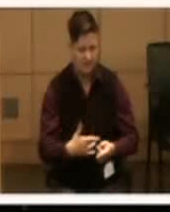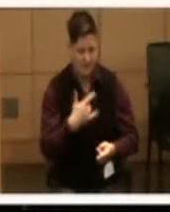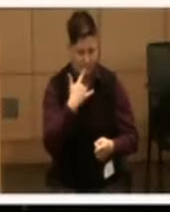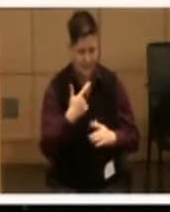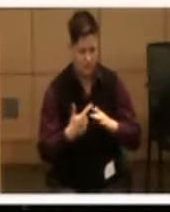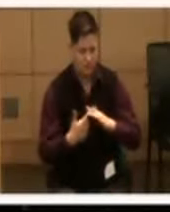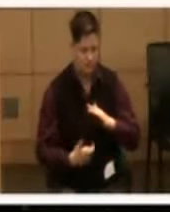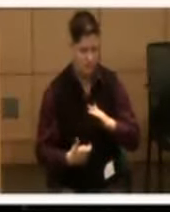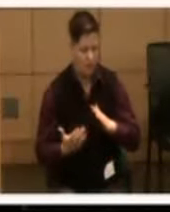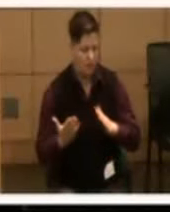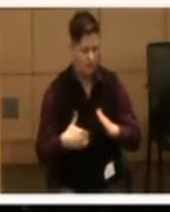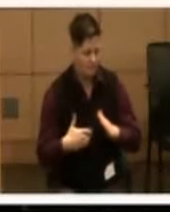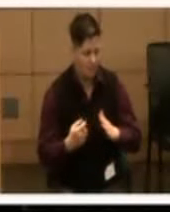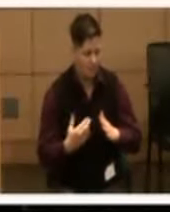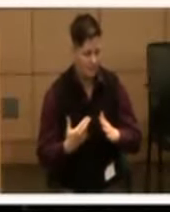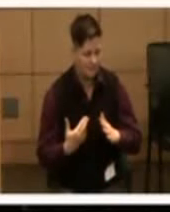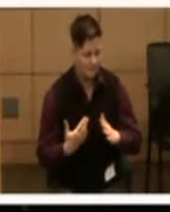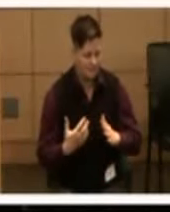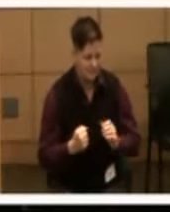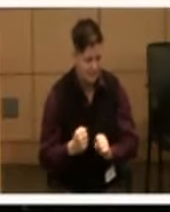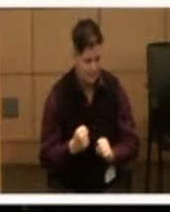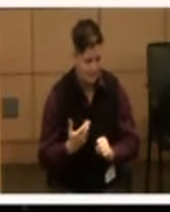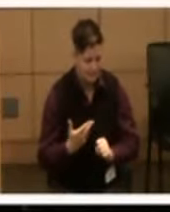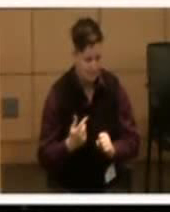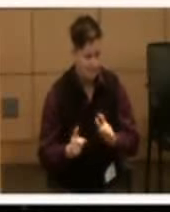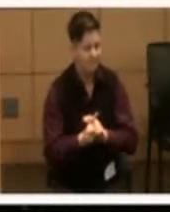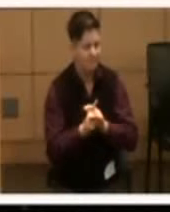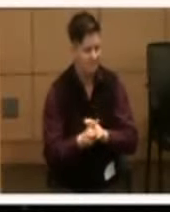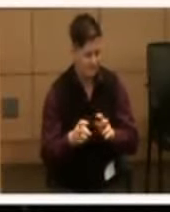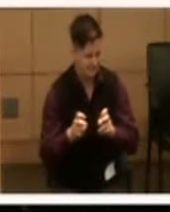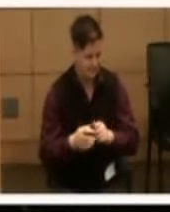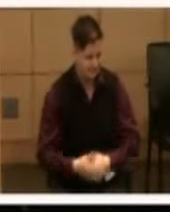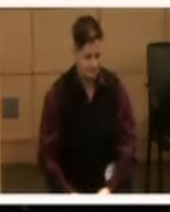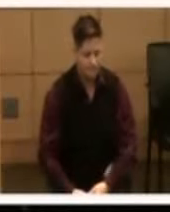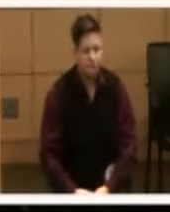have. I know that they will typically come in.